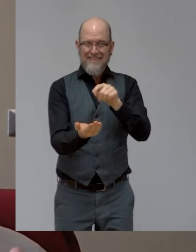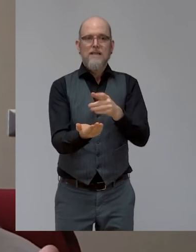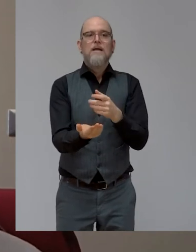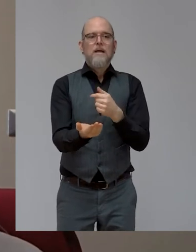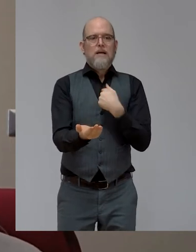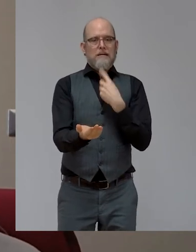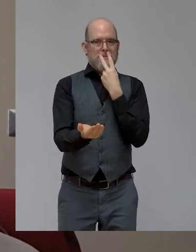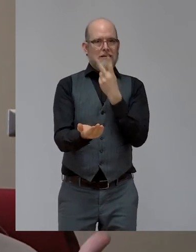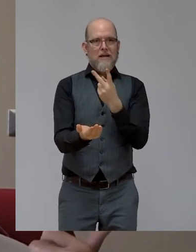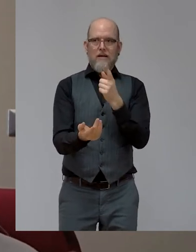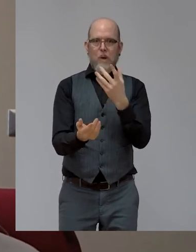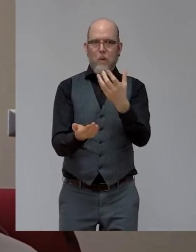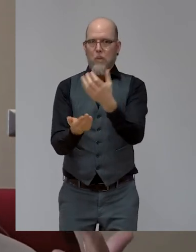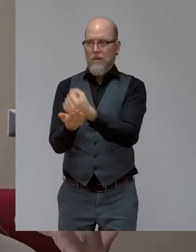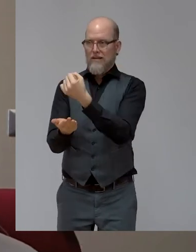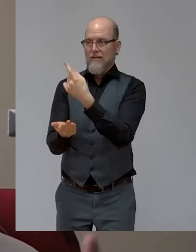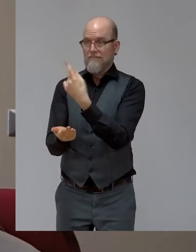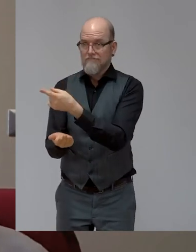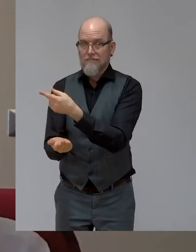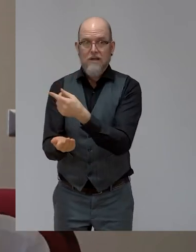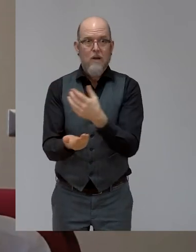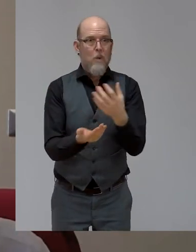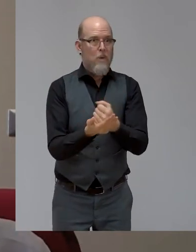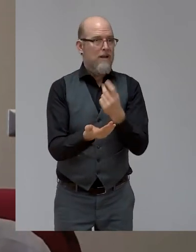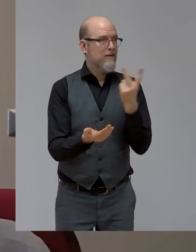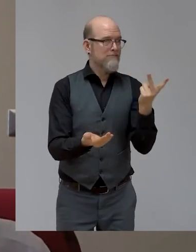involves articulating, promoting, and